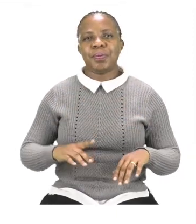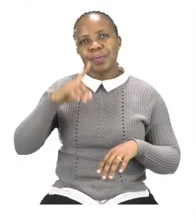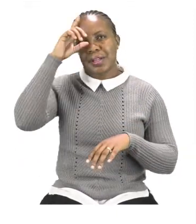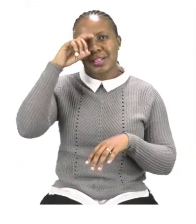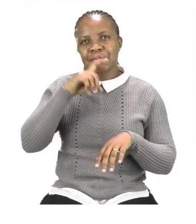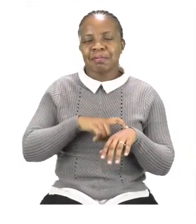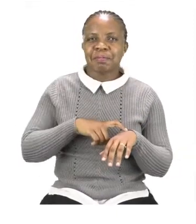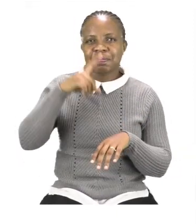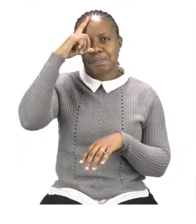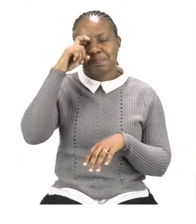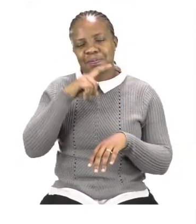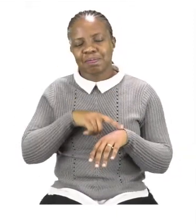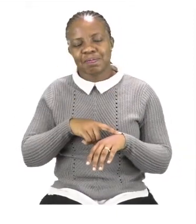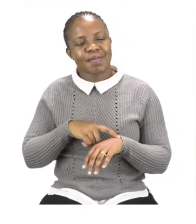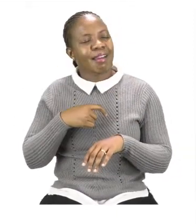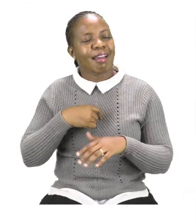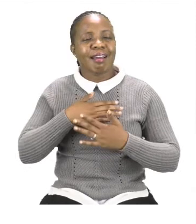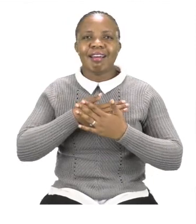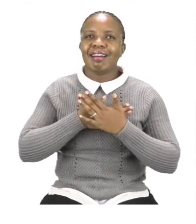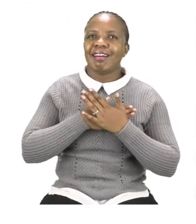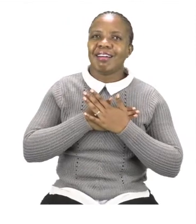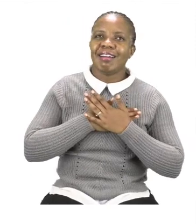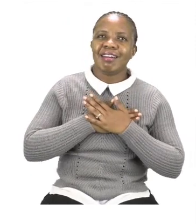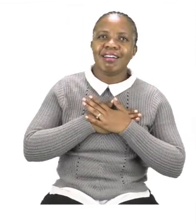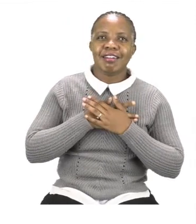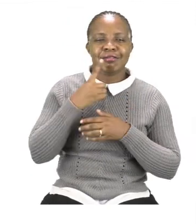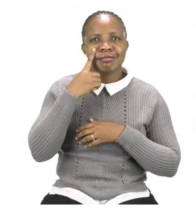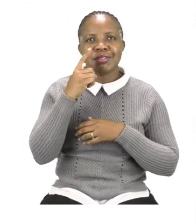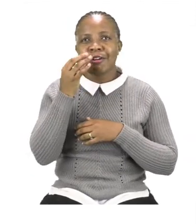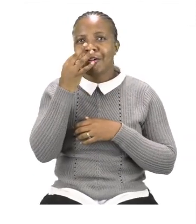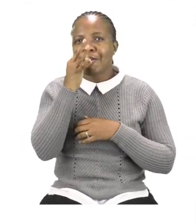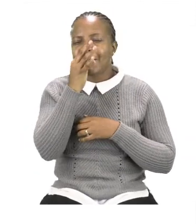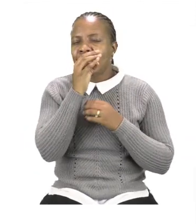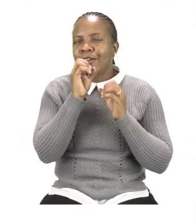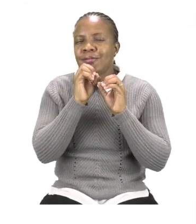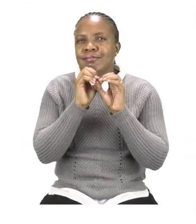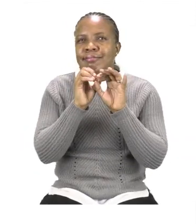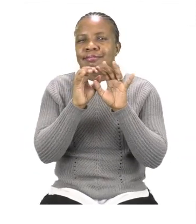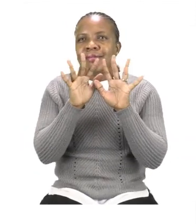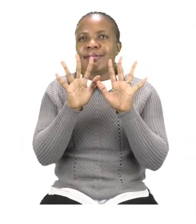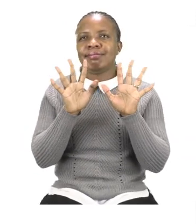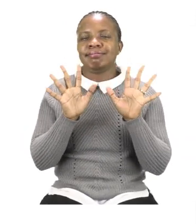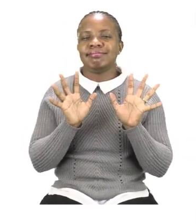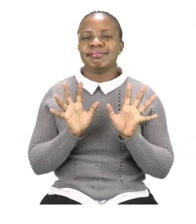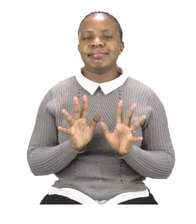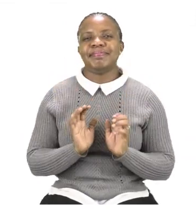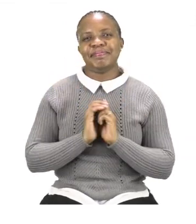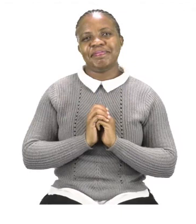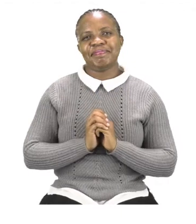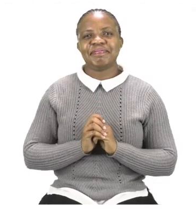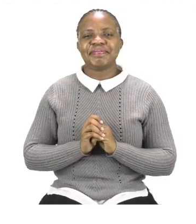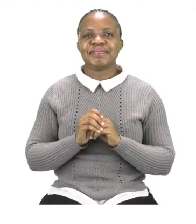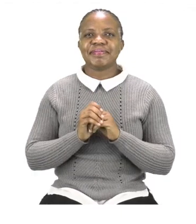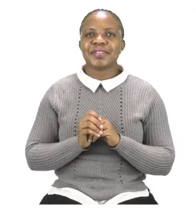summertime, I love to see the flowers bloom. Oh wow, this